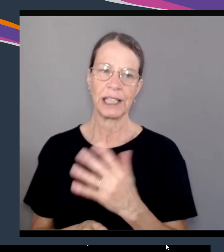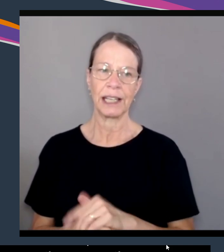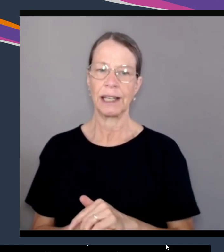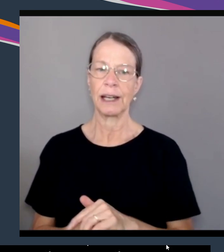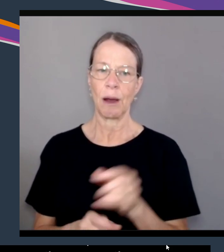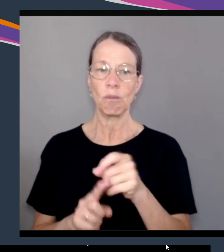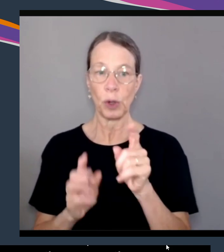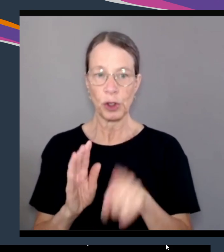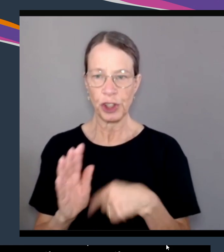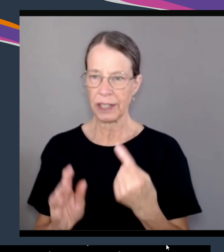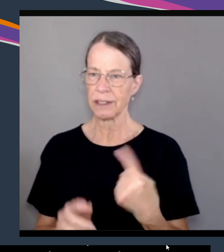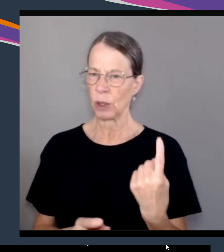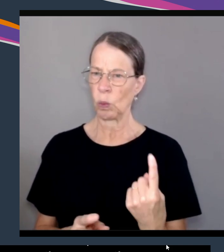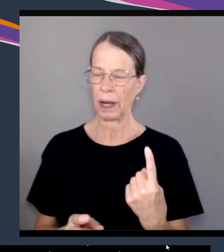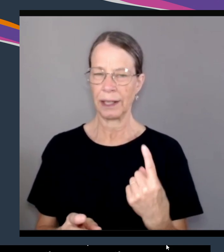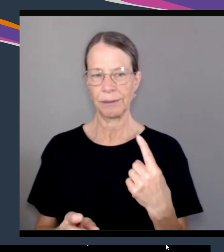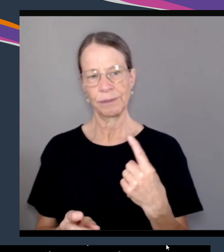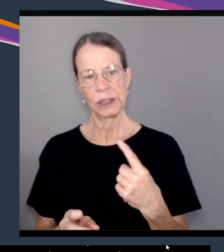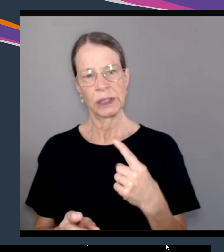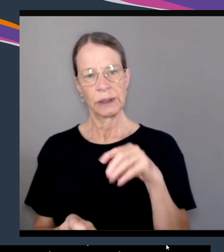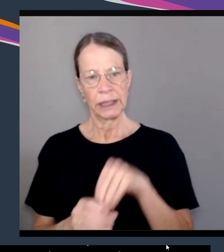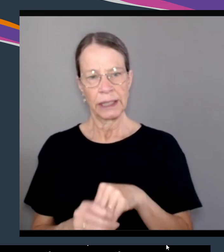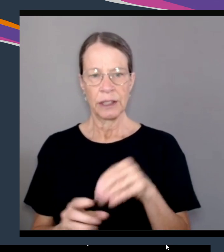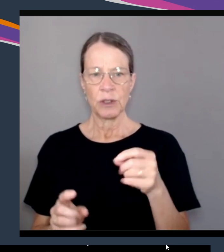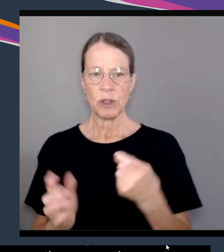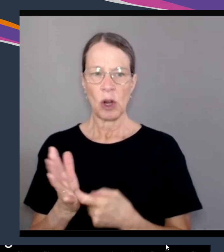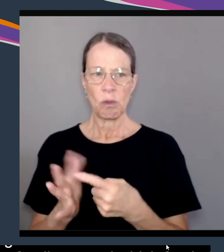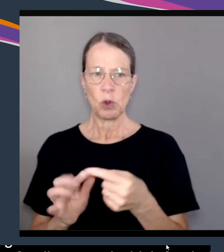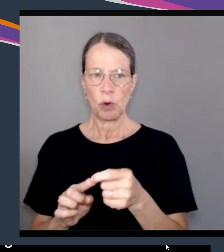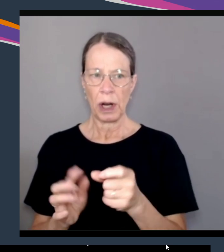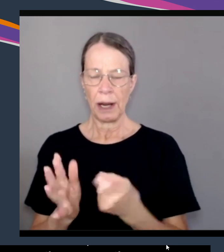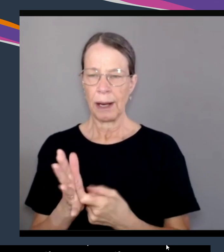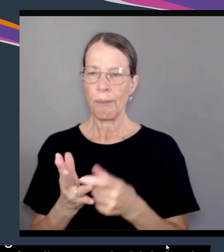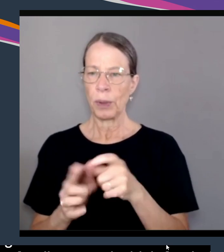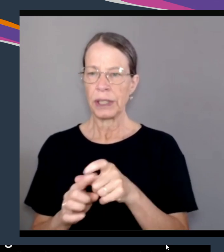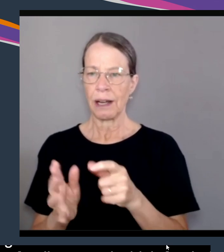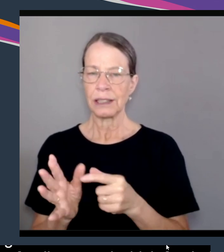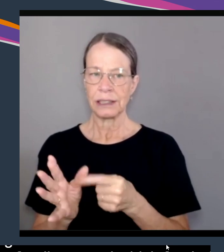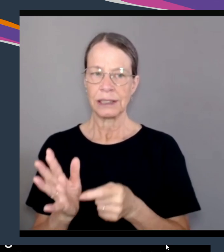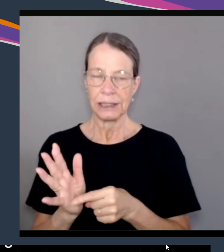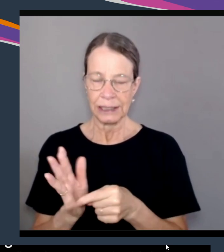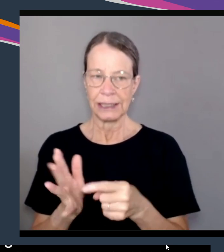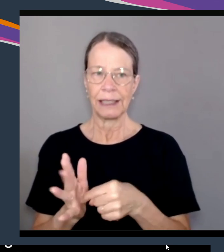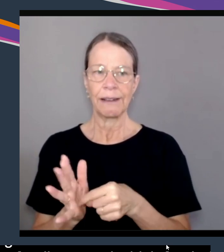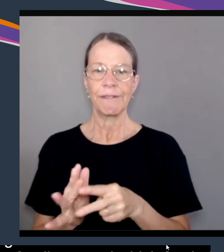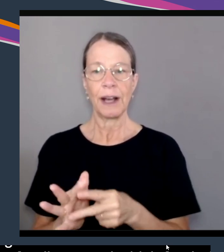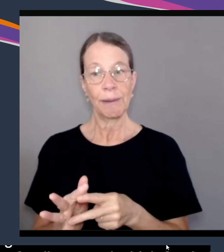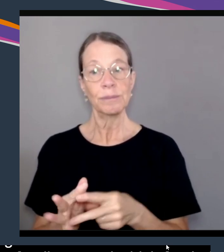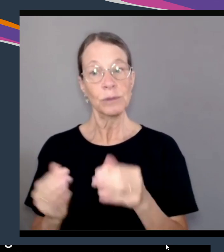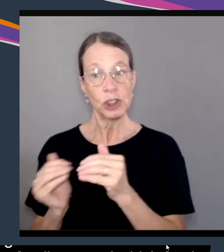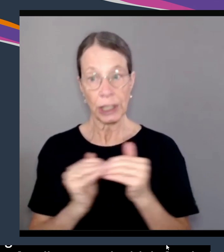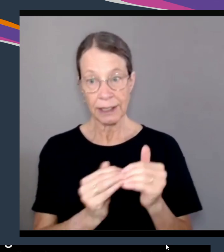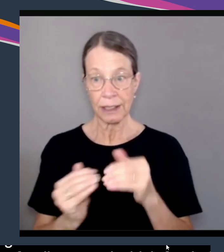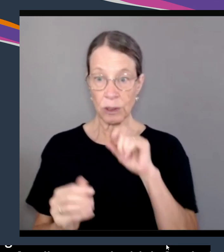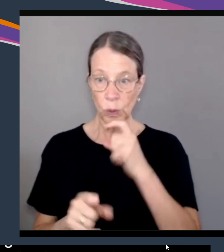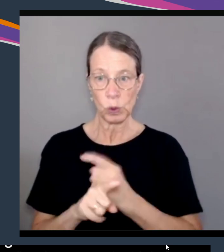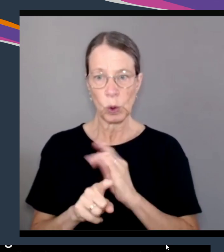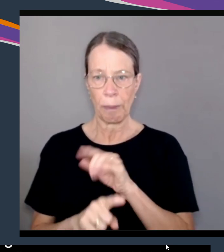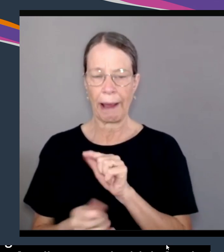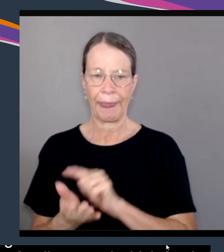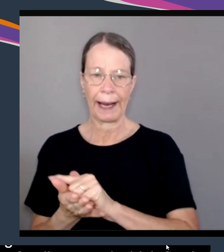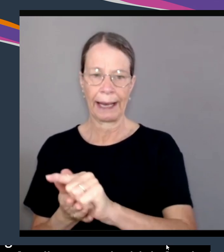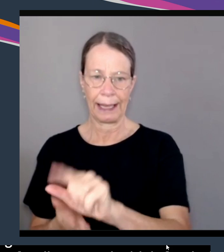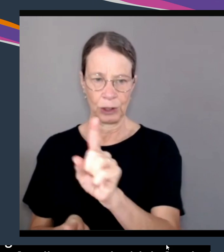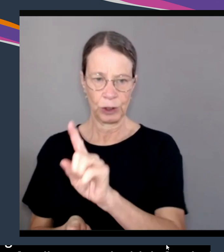reproductive justice and neurodivergence will be showcased later on today. The funding for this round will support research in